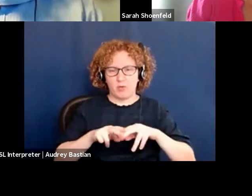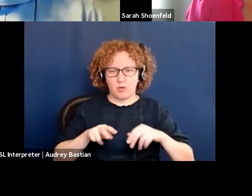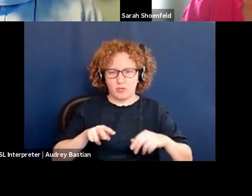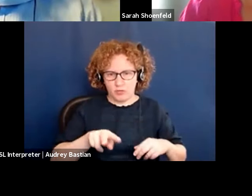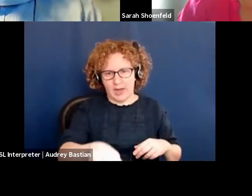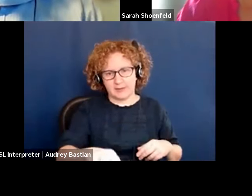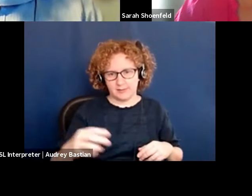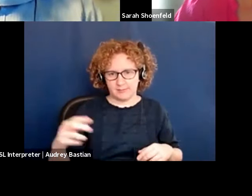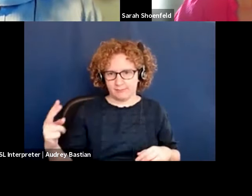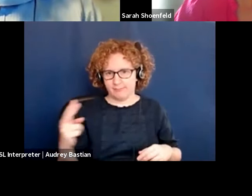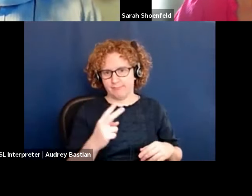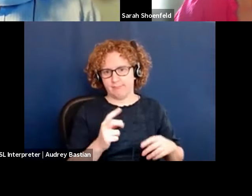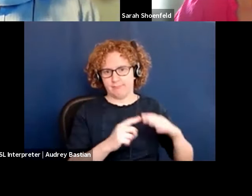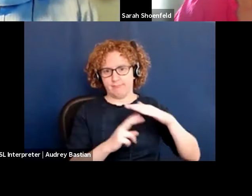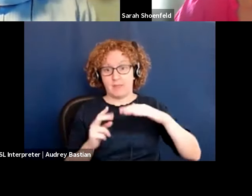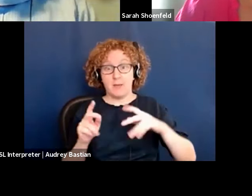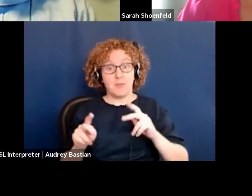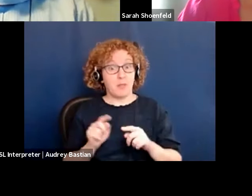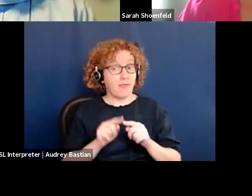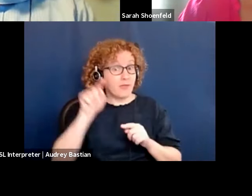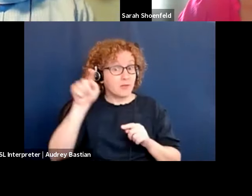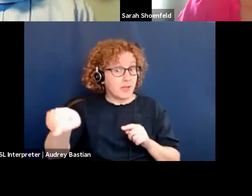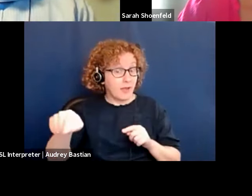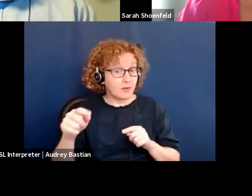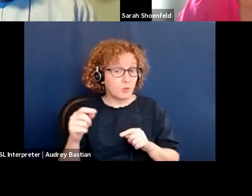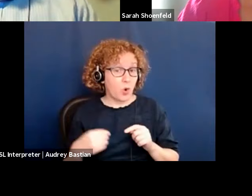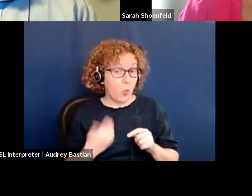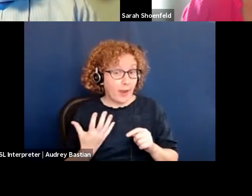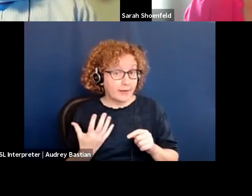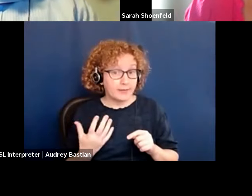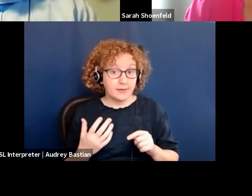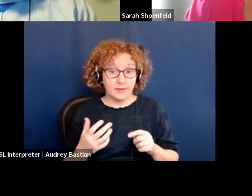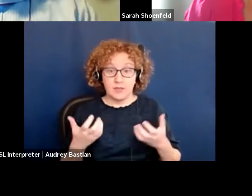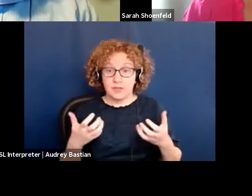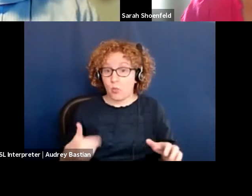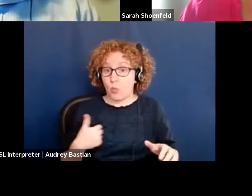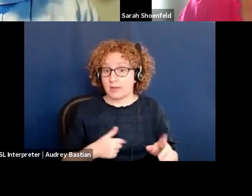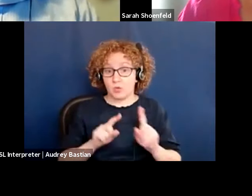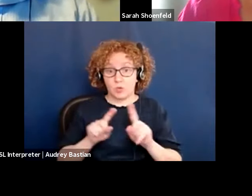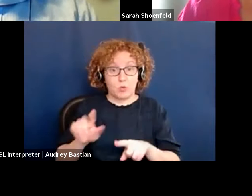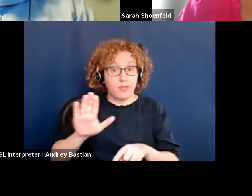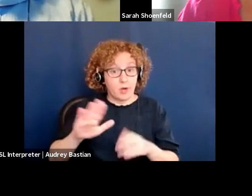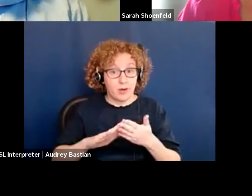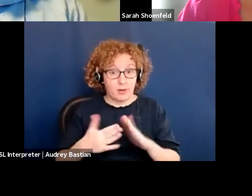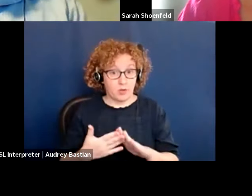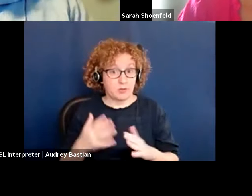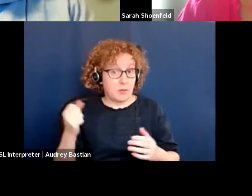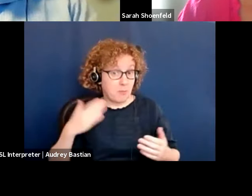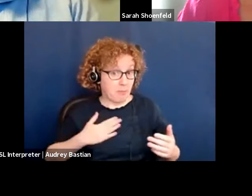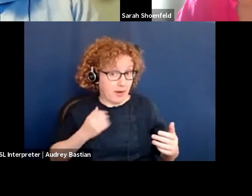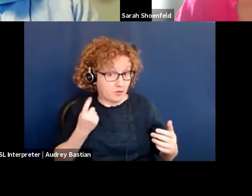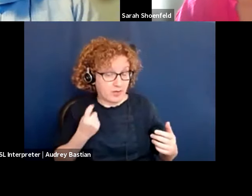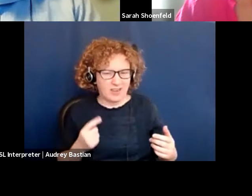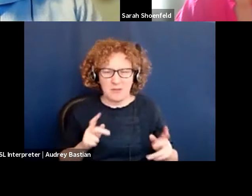growing up, the people on the other side of the bridge were all white and hated, didn't want us to come to their neighborhood. And the people on